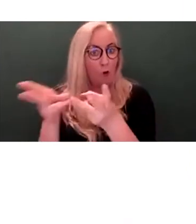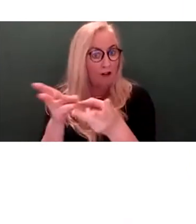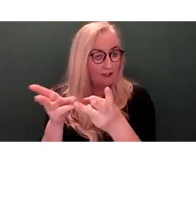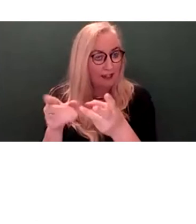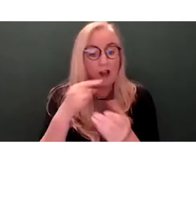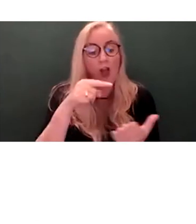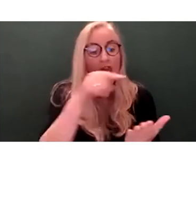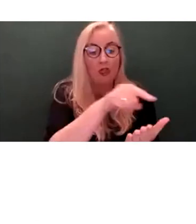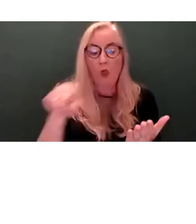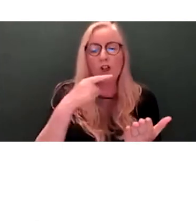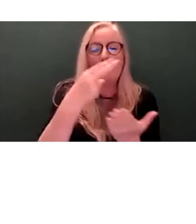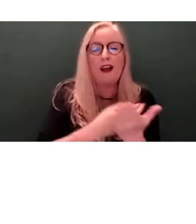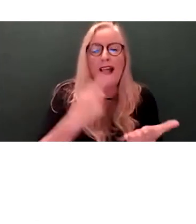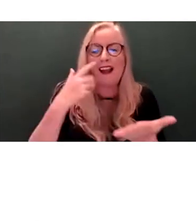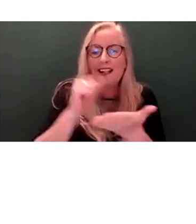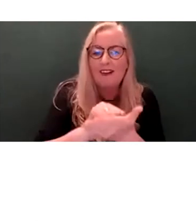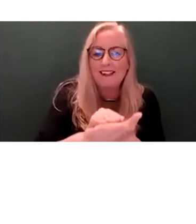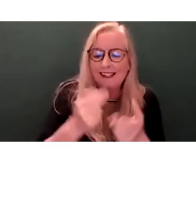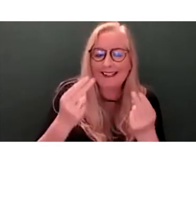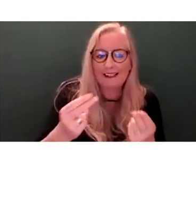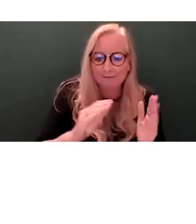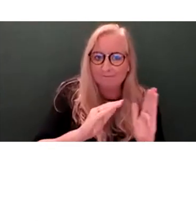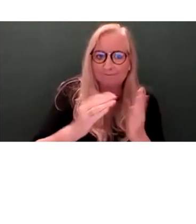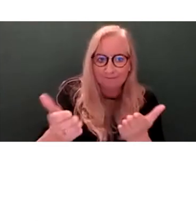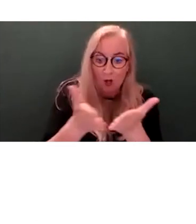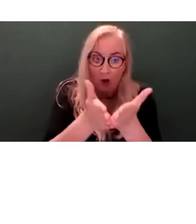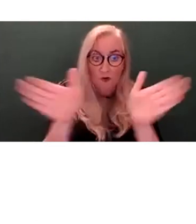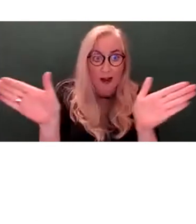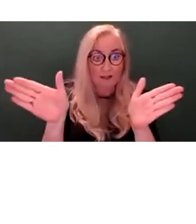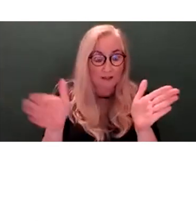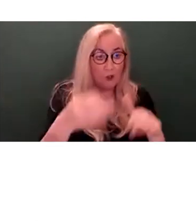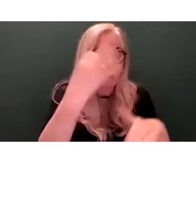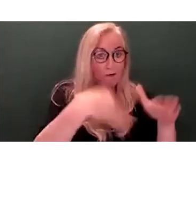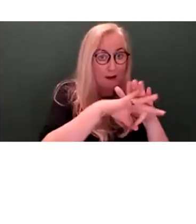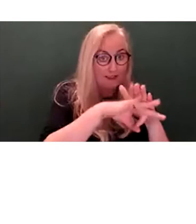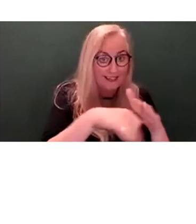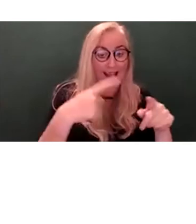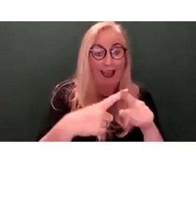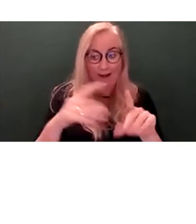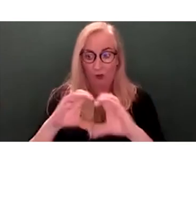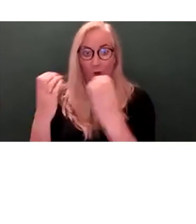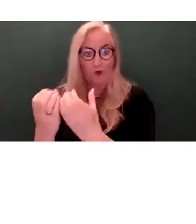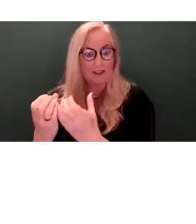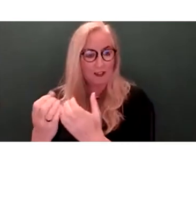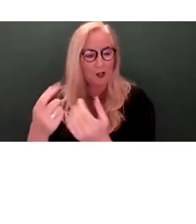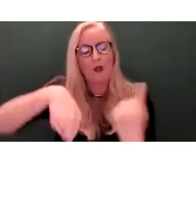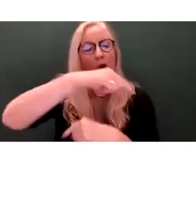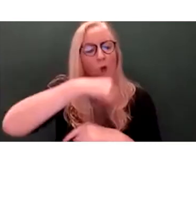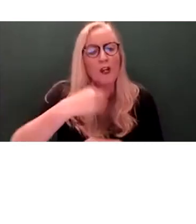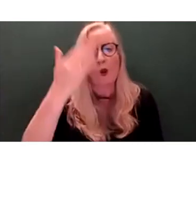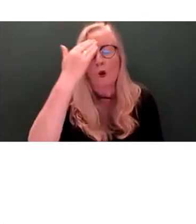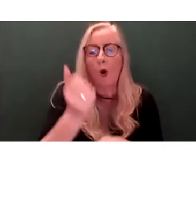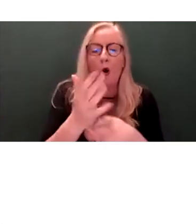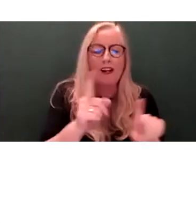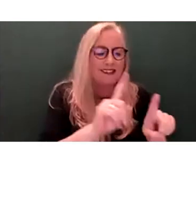reports identify the need for delivering across government and across the wider community. We know that all sectors